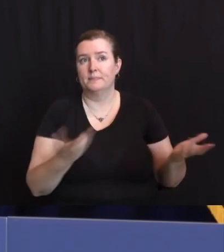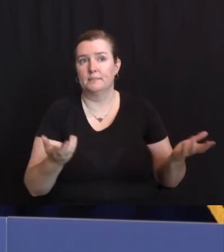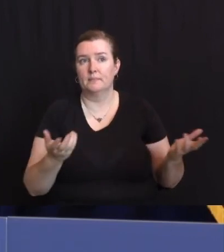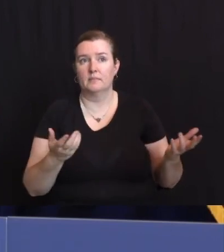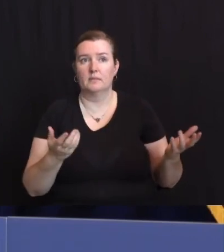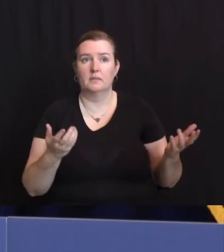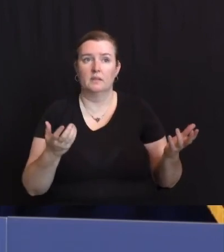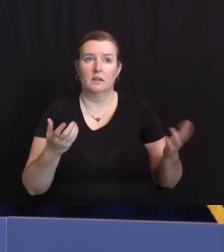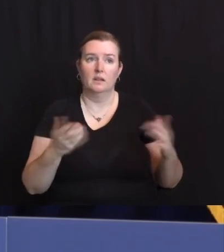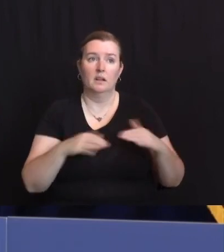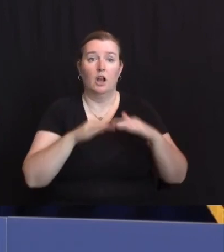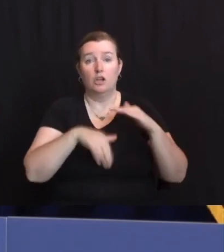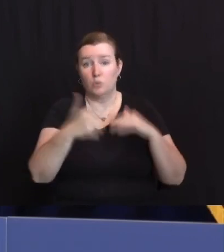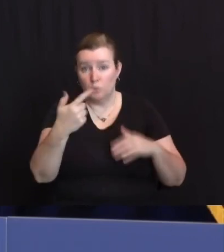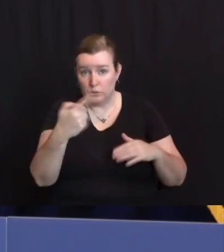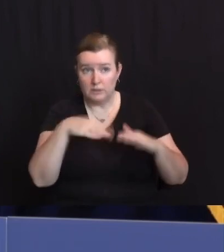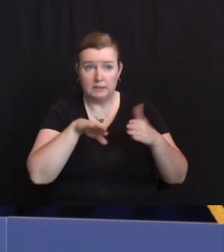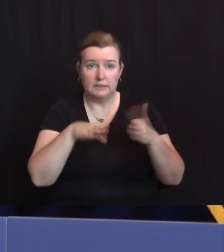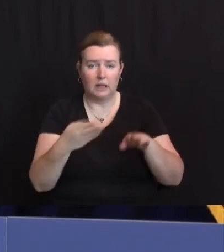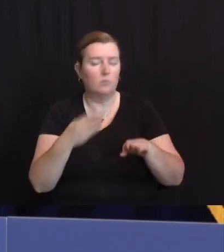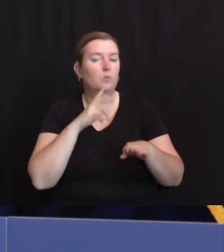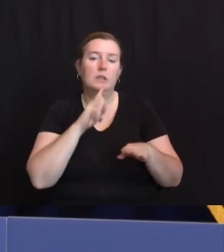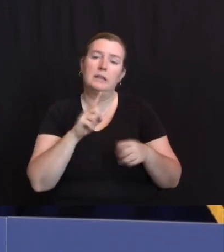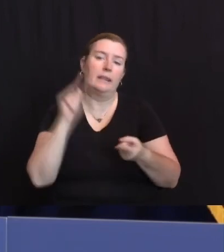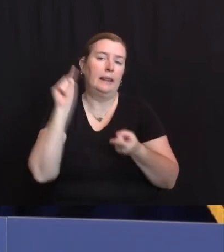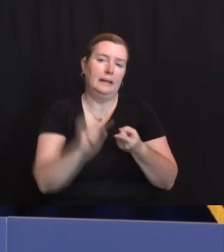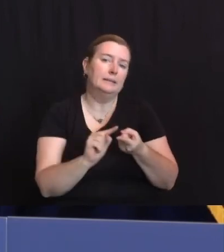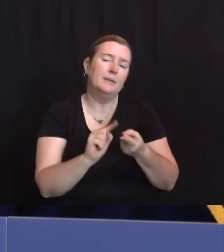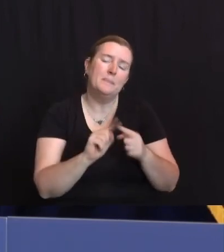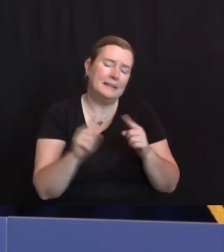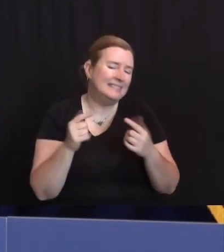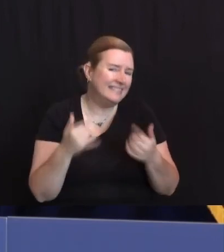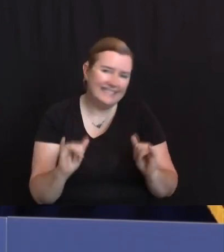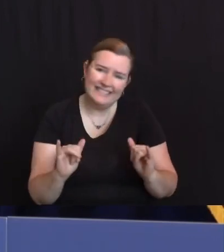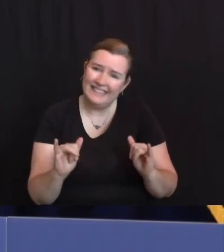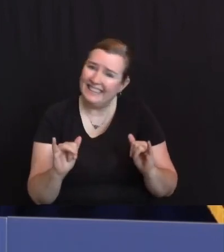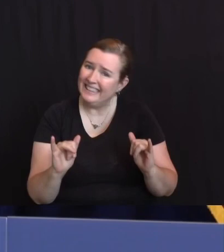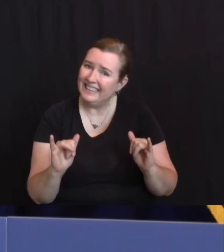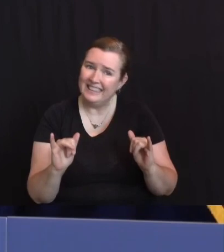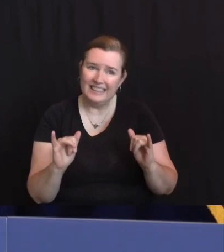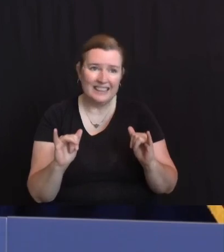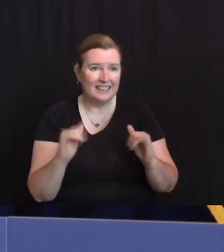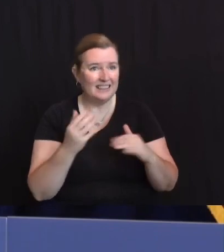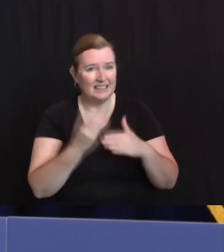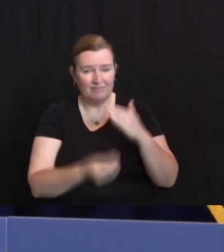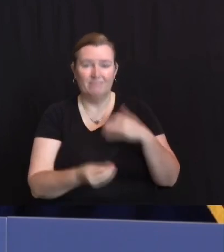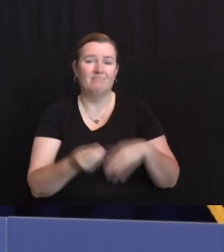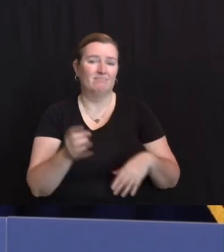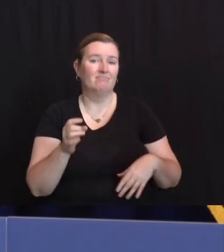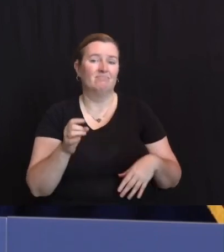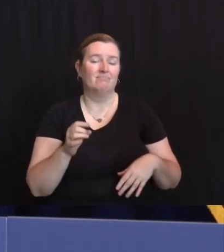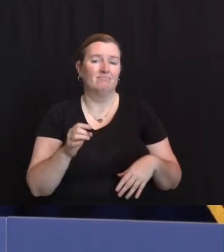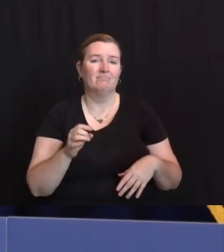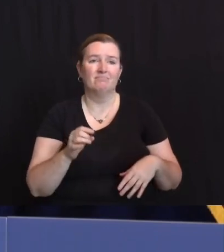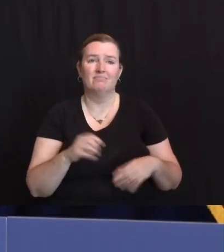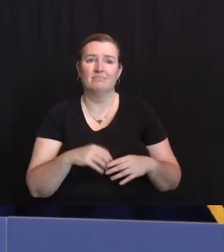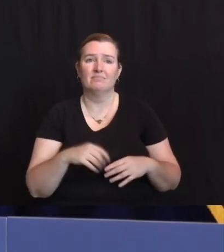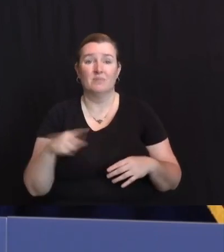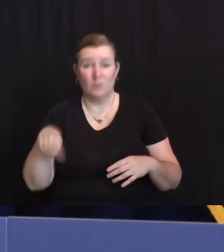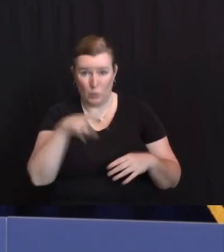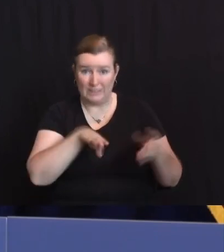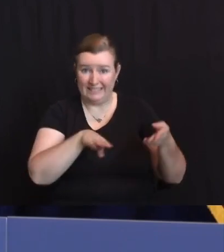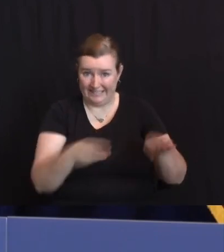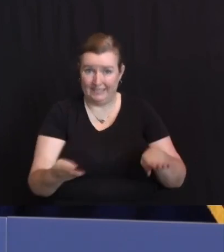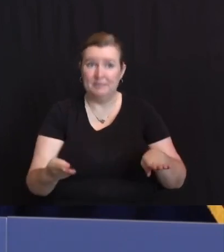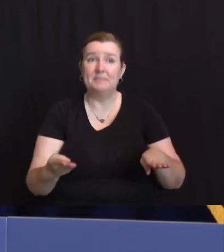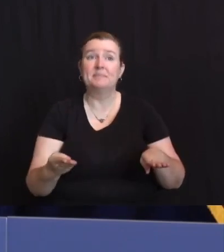under 21 is small, but we still number 8. But about 71% of those deaths are among